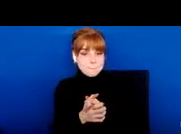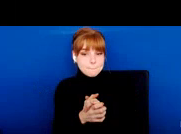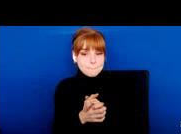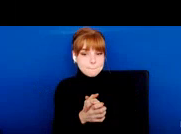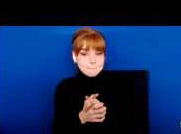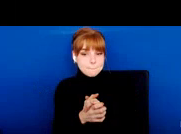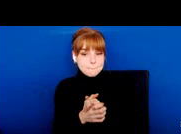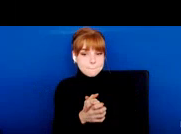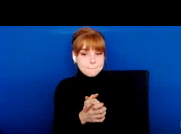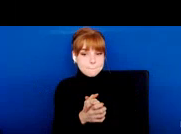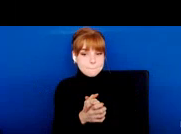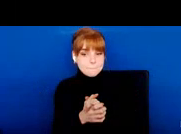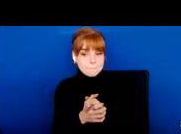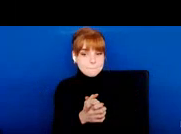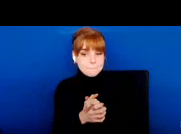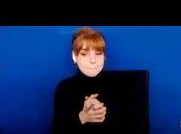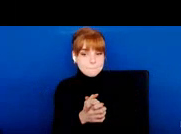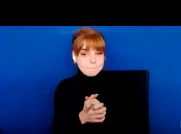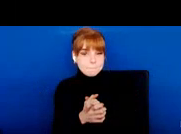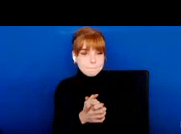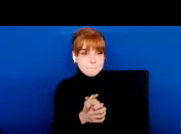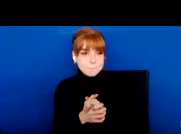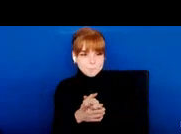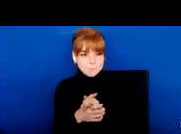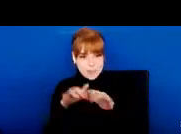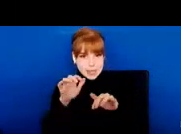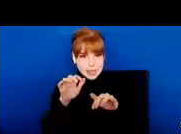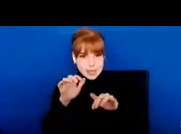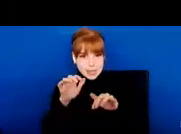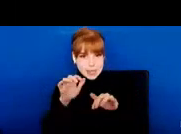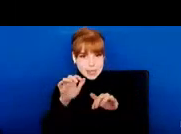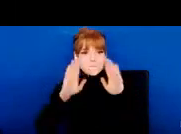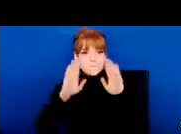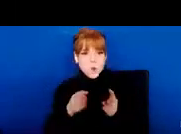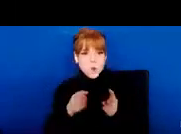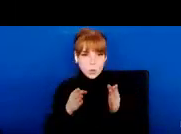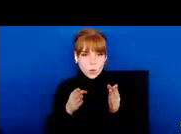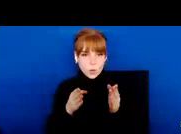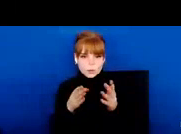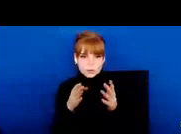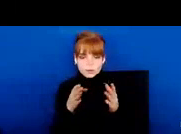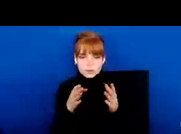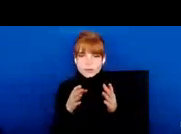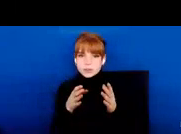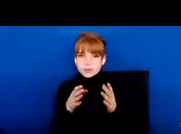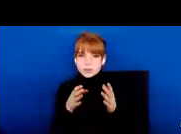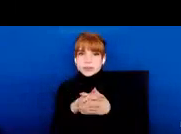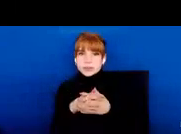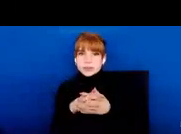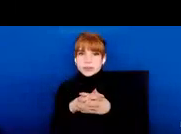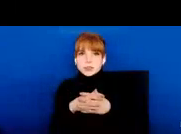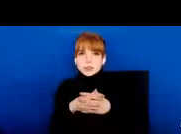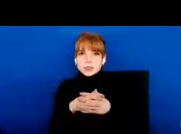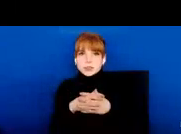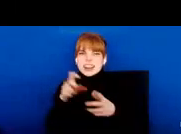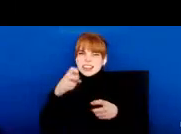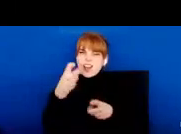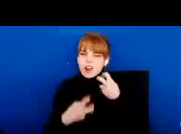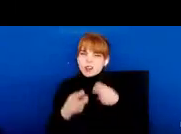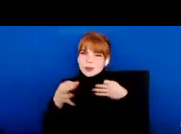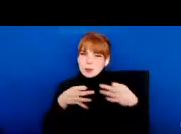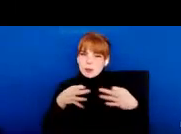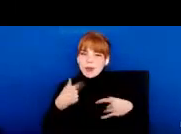what about your keyboard focus state? So this is where it's going to get a little technical. This one's a little tricky to explain. I mentioned